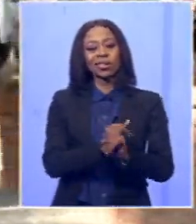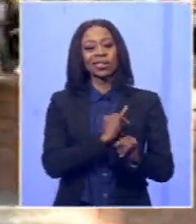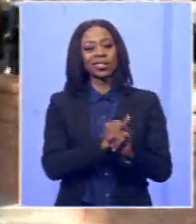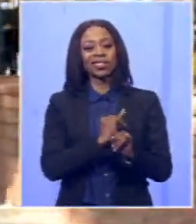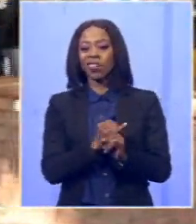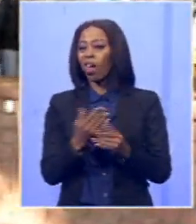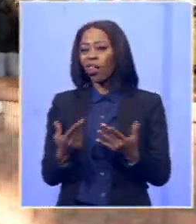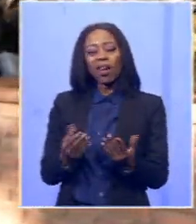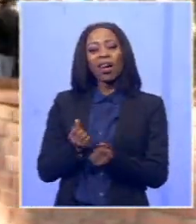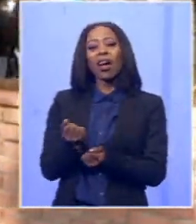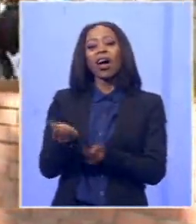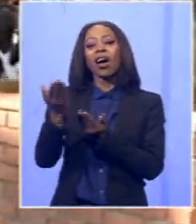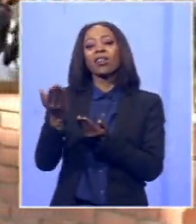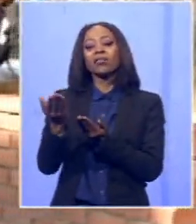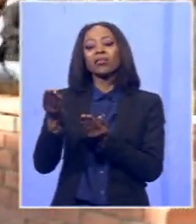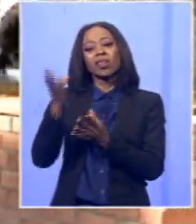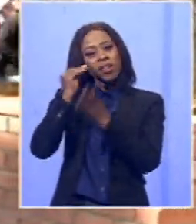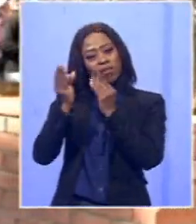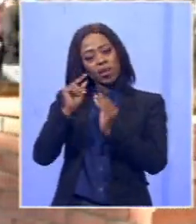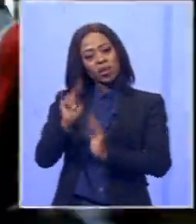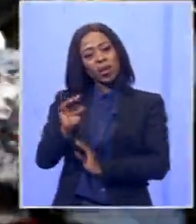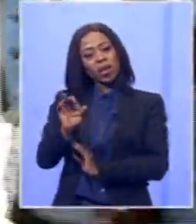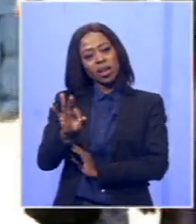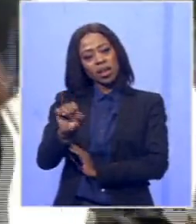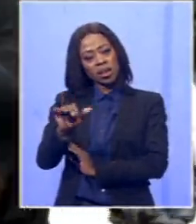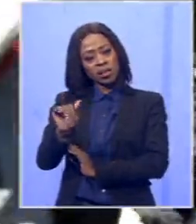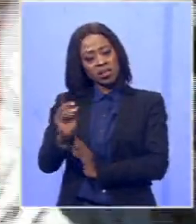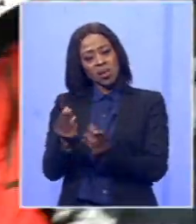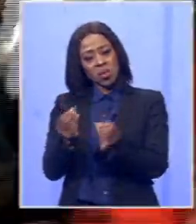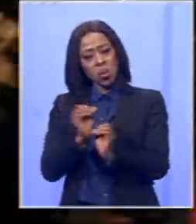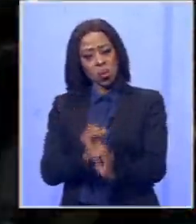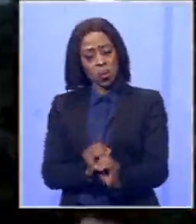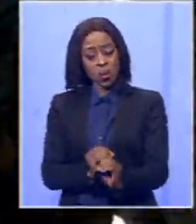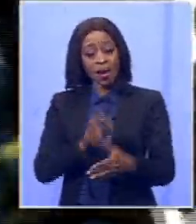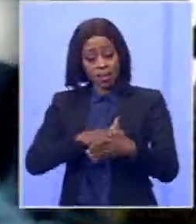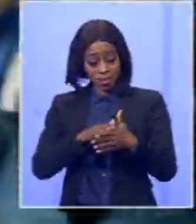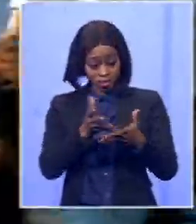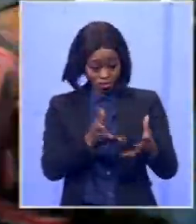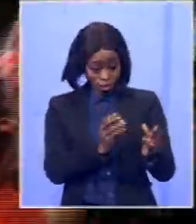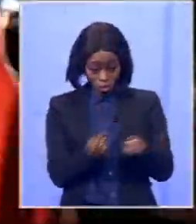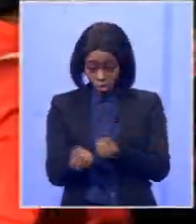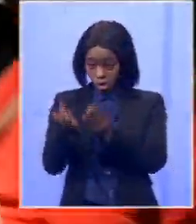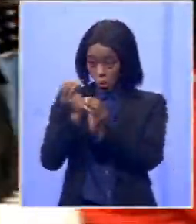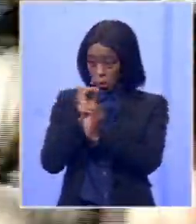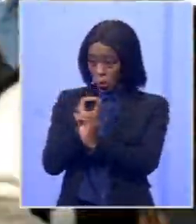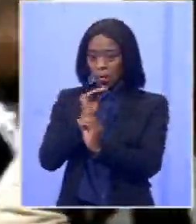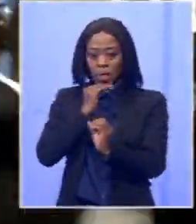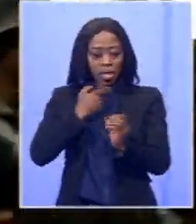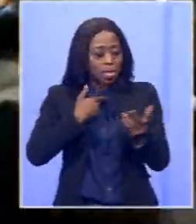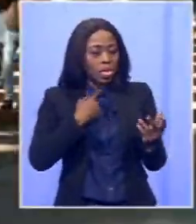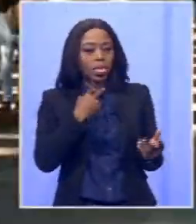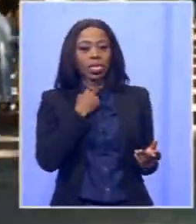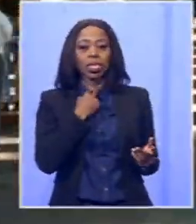institution's failure to submit data to NSFAS. They say due to this, they are unable to